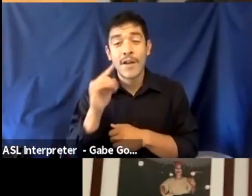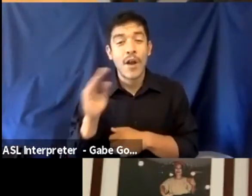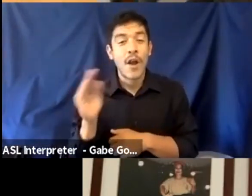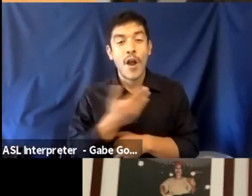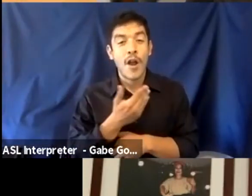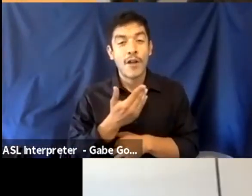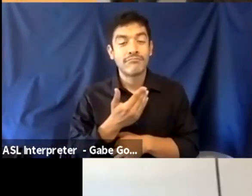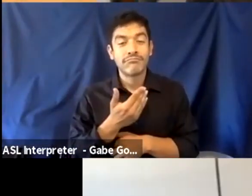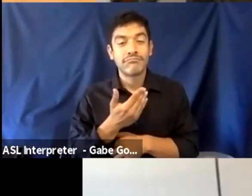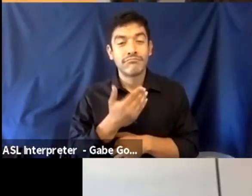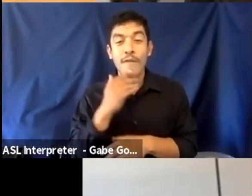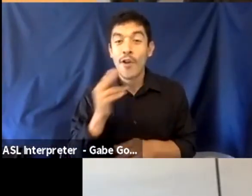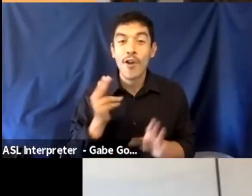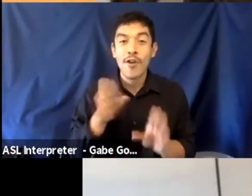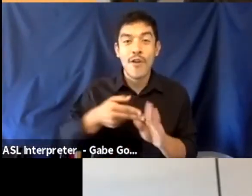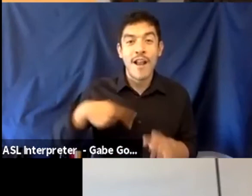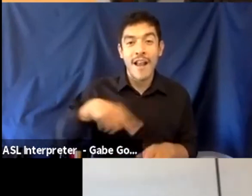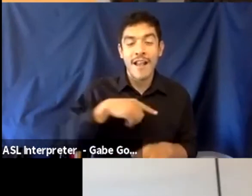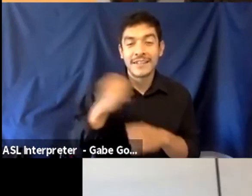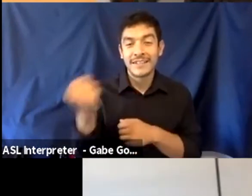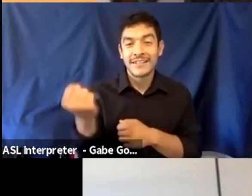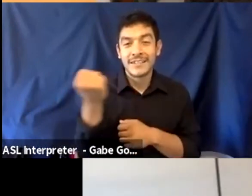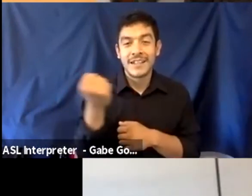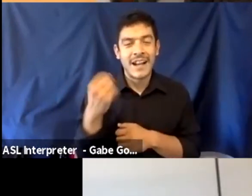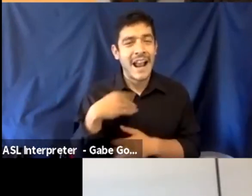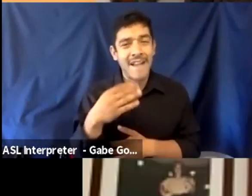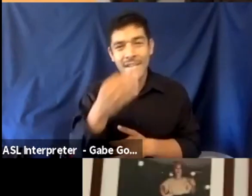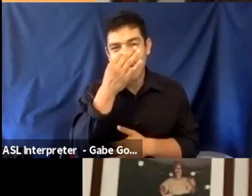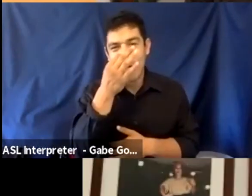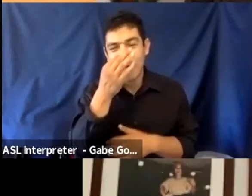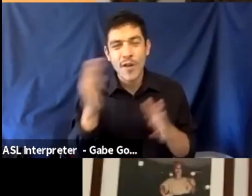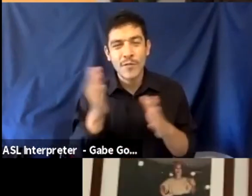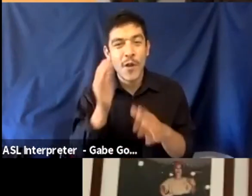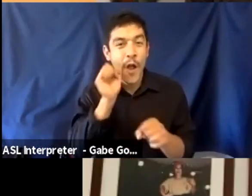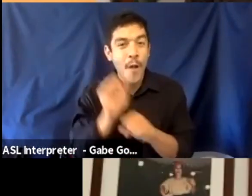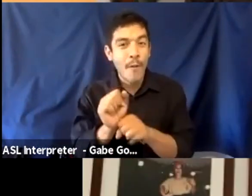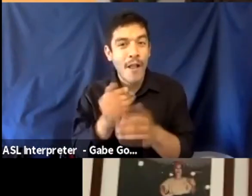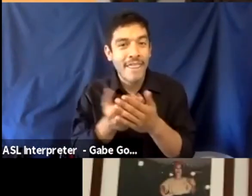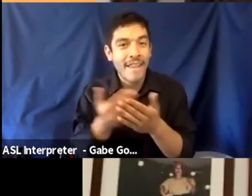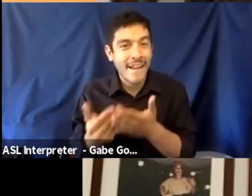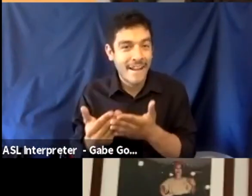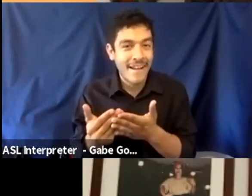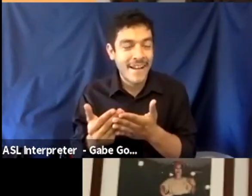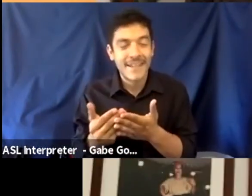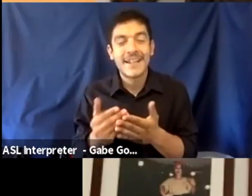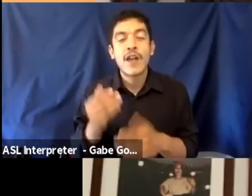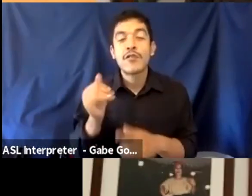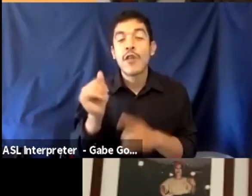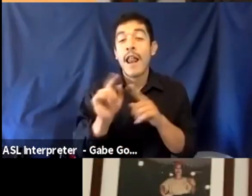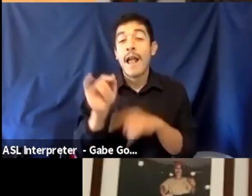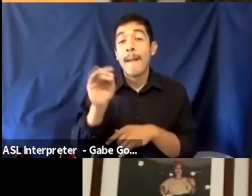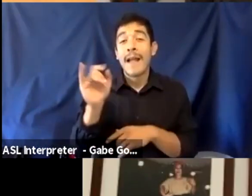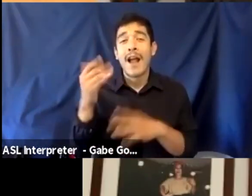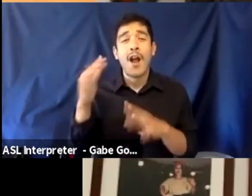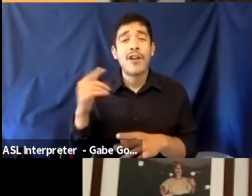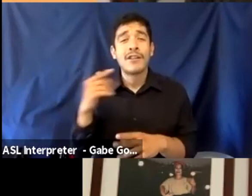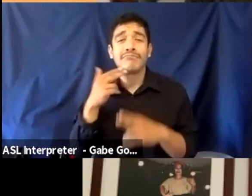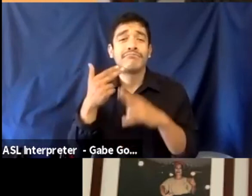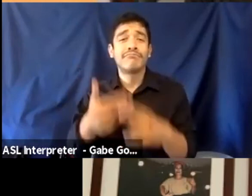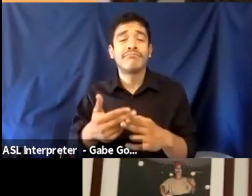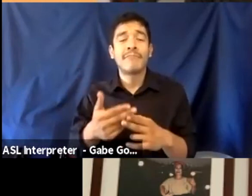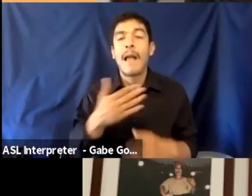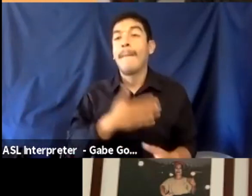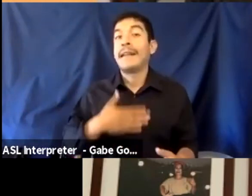spending their Saturday with us. And there's a few little homework things. So as Maggie mentioned, please, please,